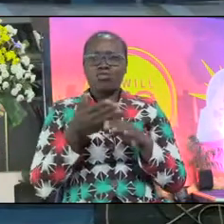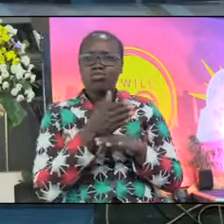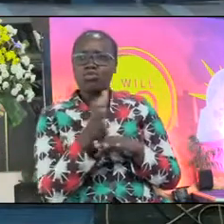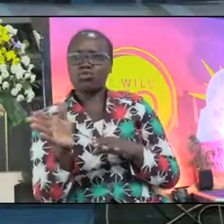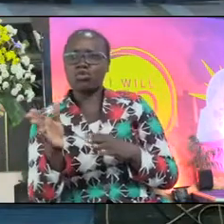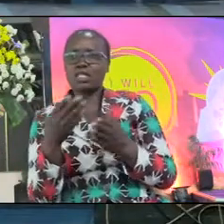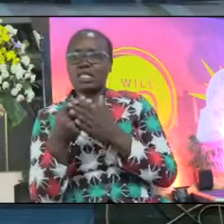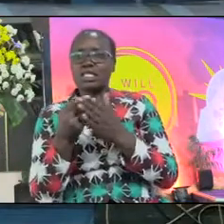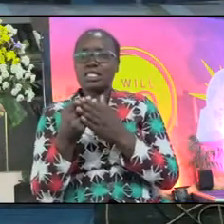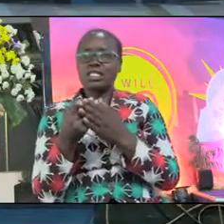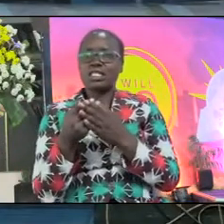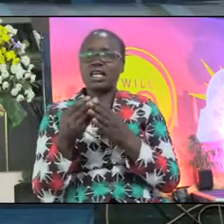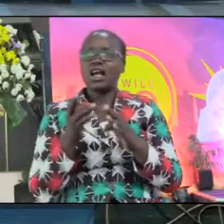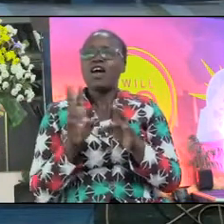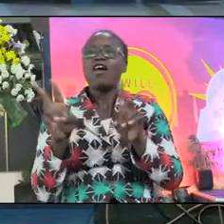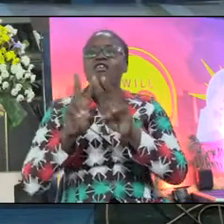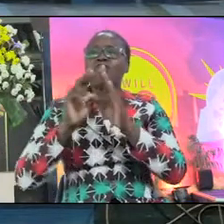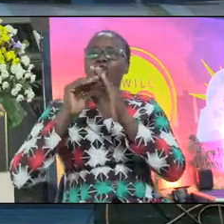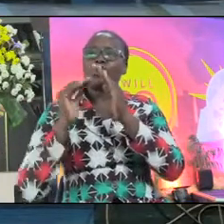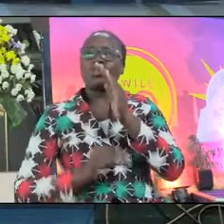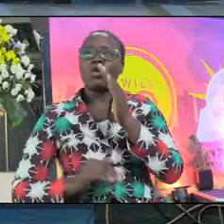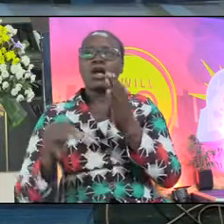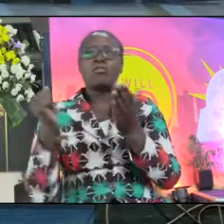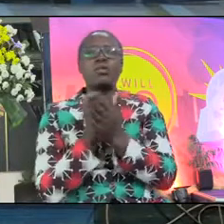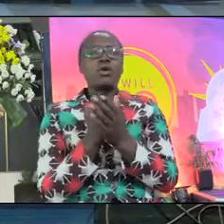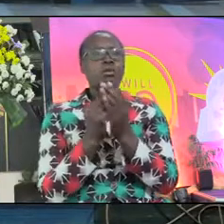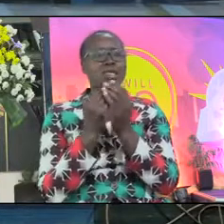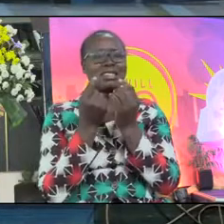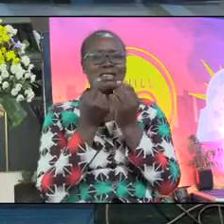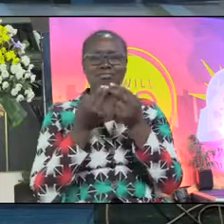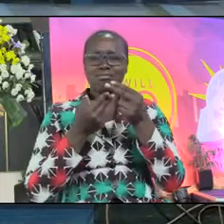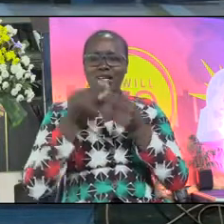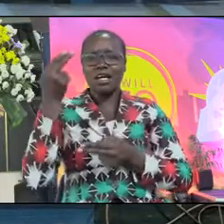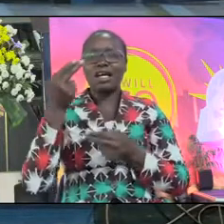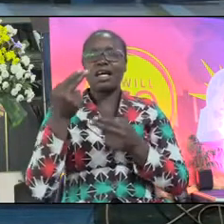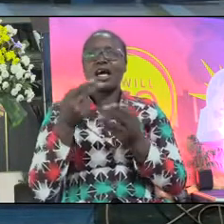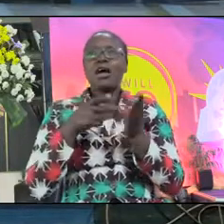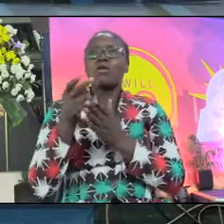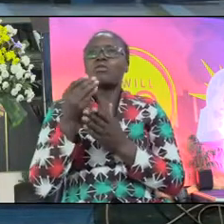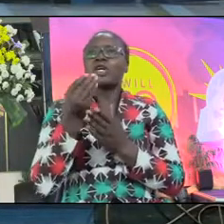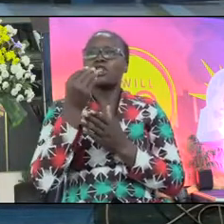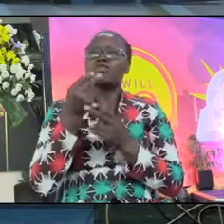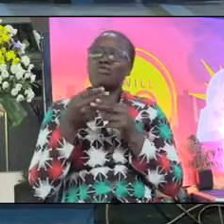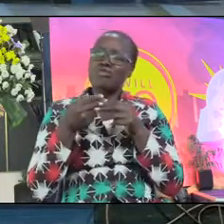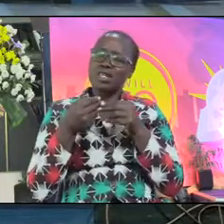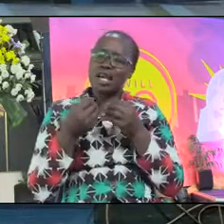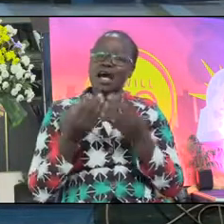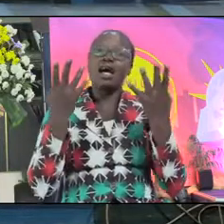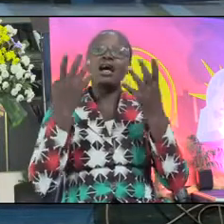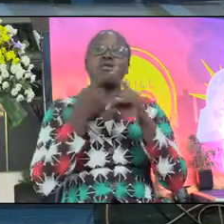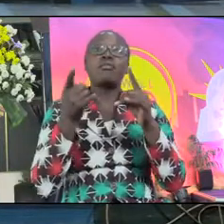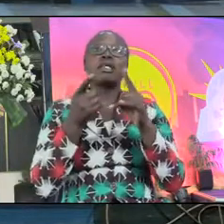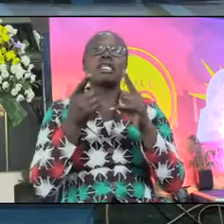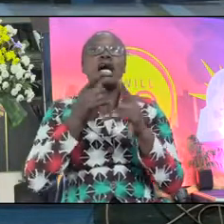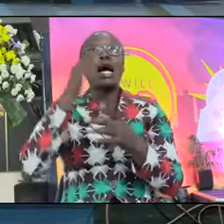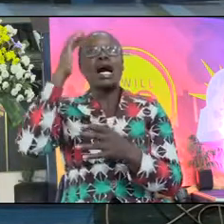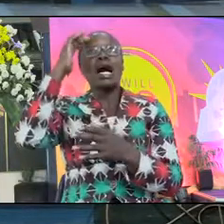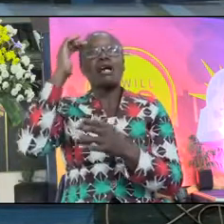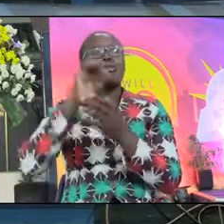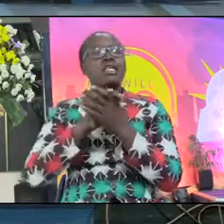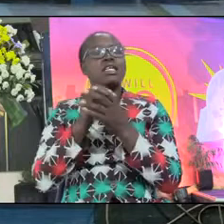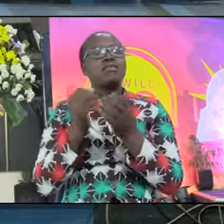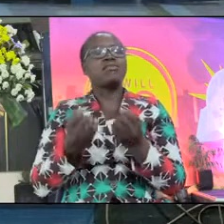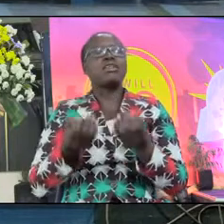value. Unemployment is going sky high. The prices of food seems unaffordable. But I believe